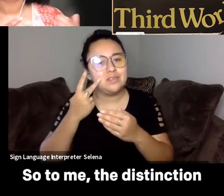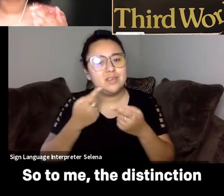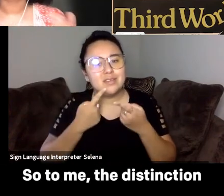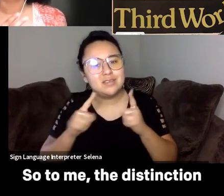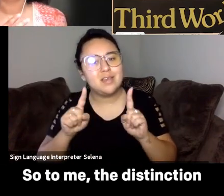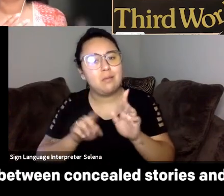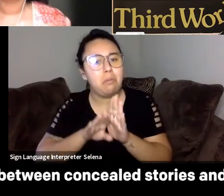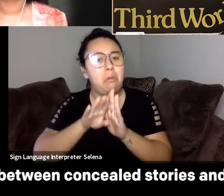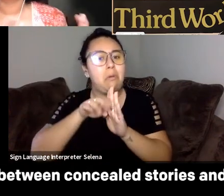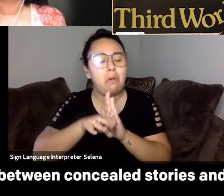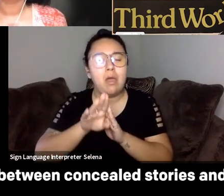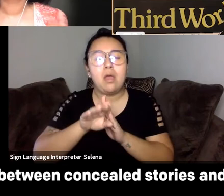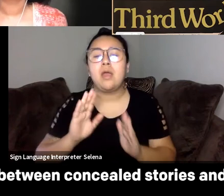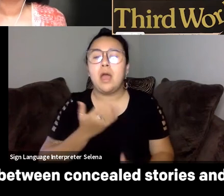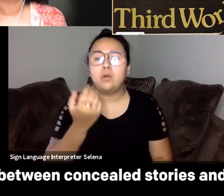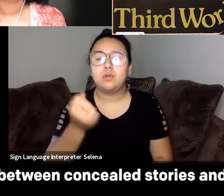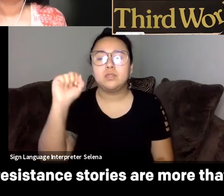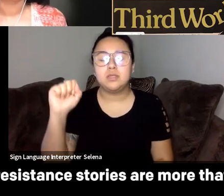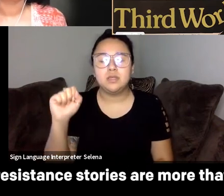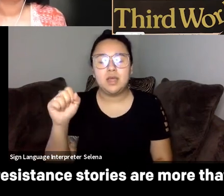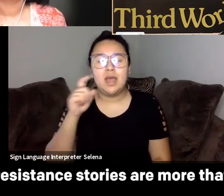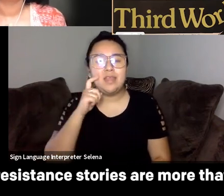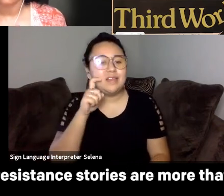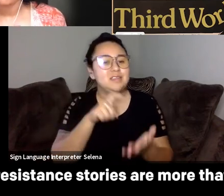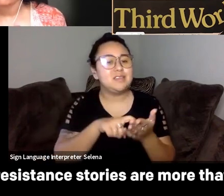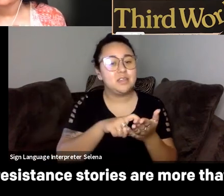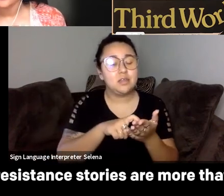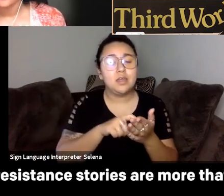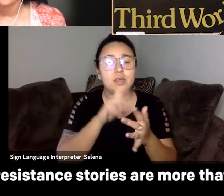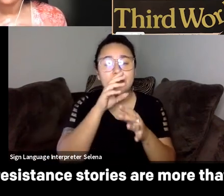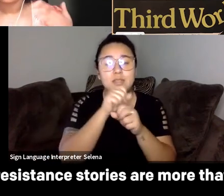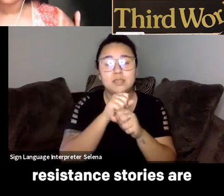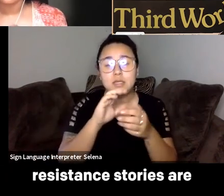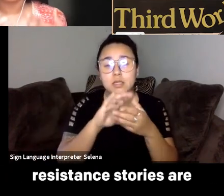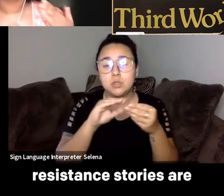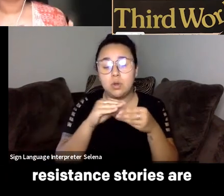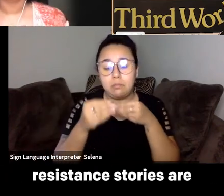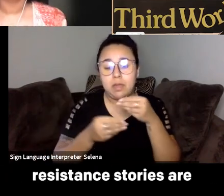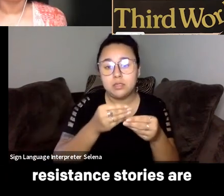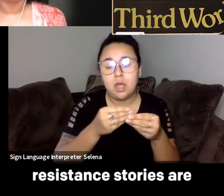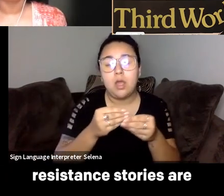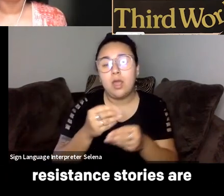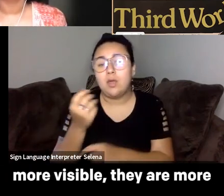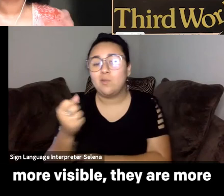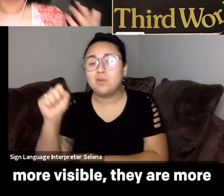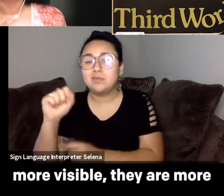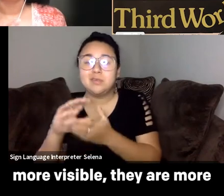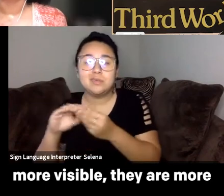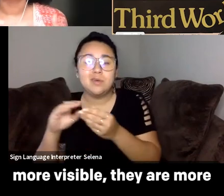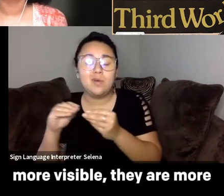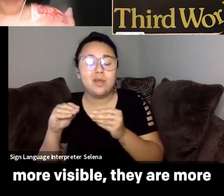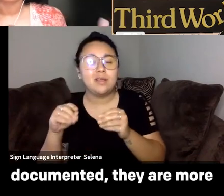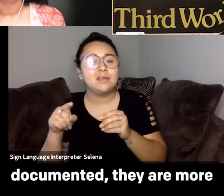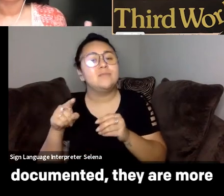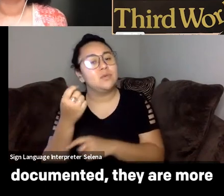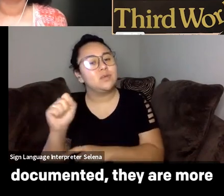the distinction between concealed stories and resistance stories are more that resistance stories are more visible,